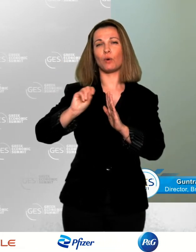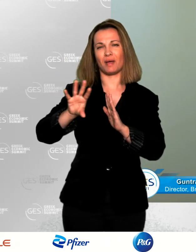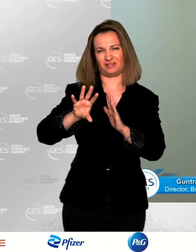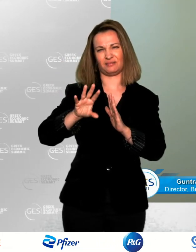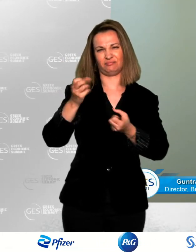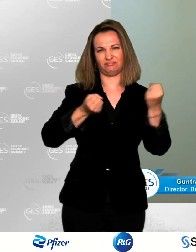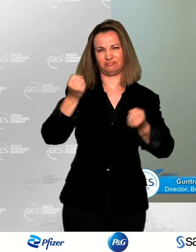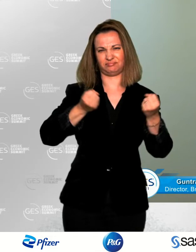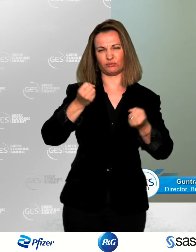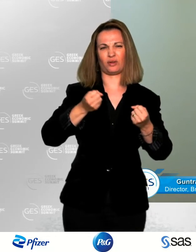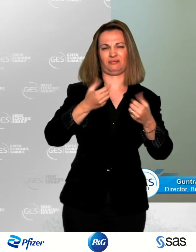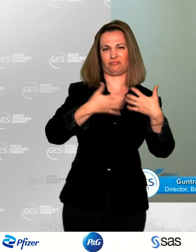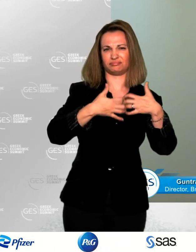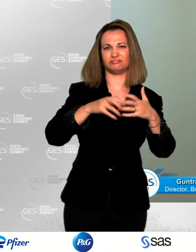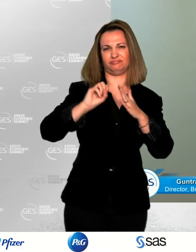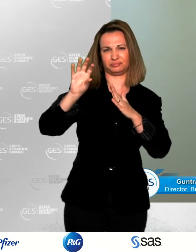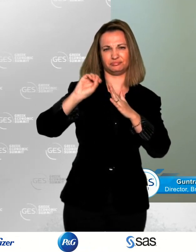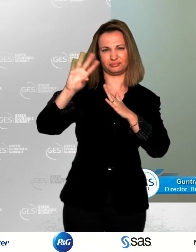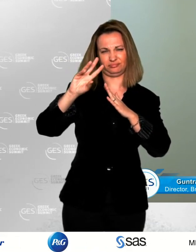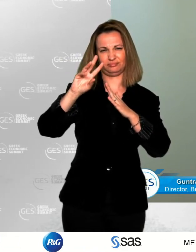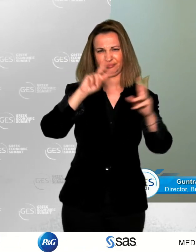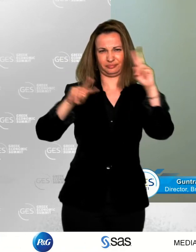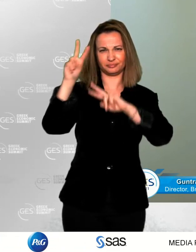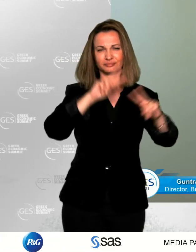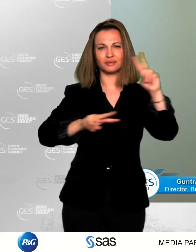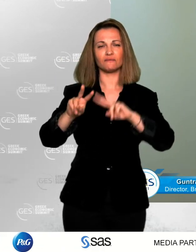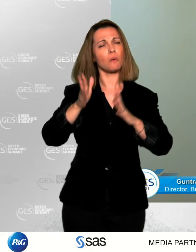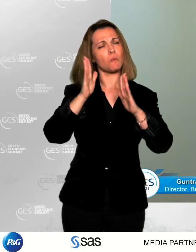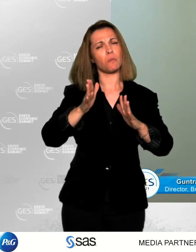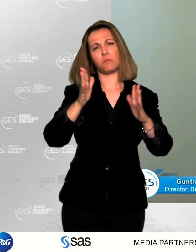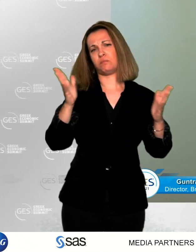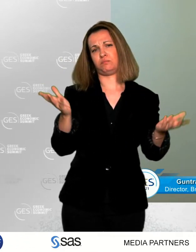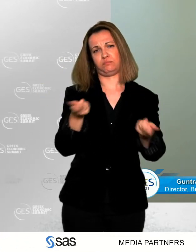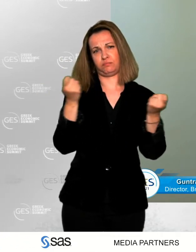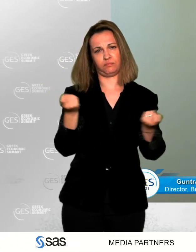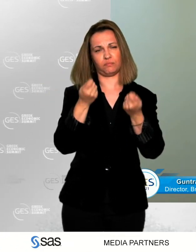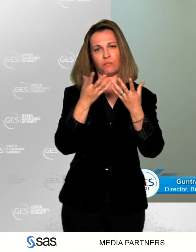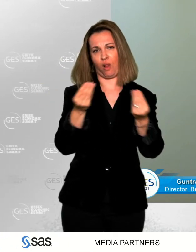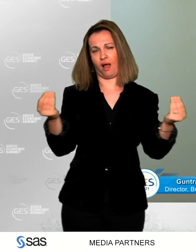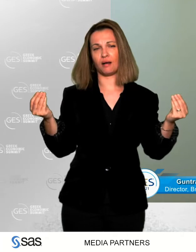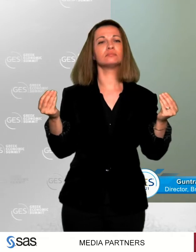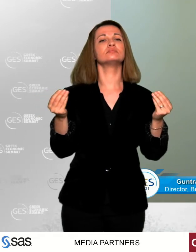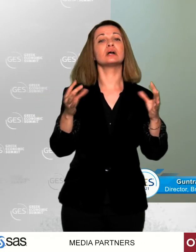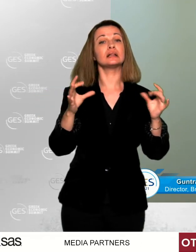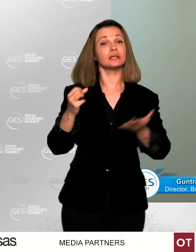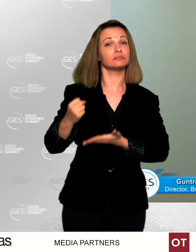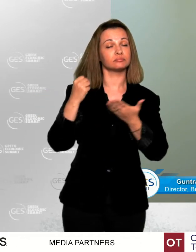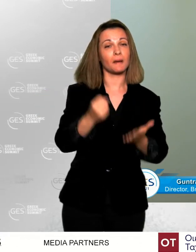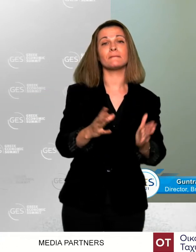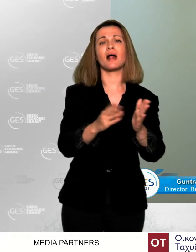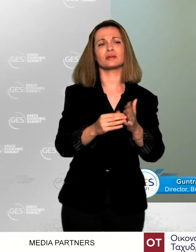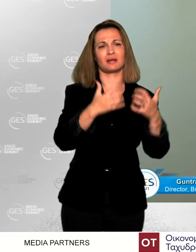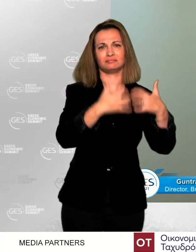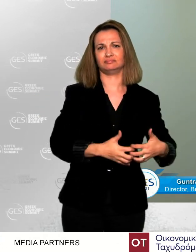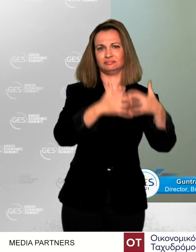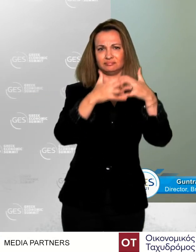was made available. So in that sense, the global collaboration point, I would say, is a fair one. I think it's less strong within